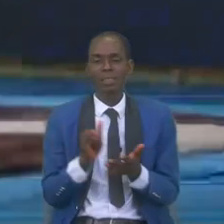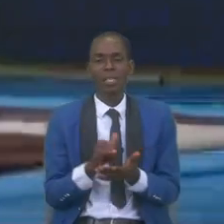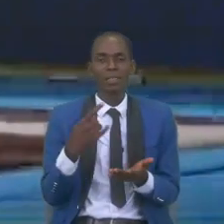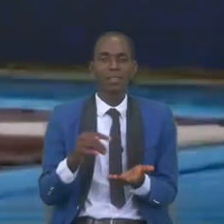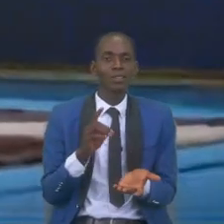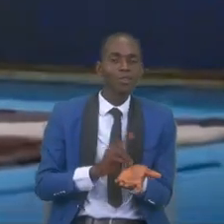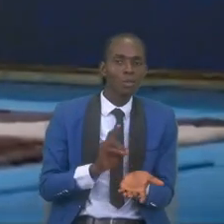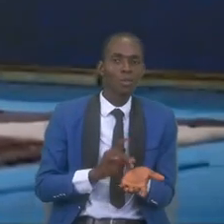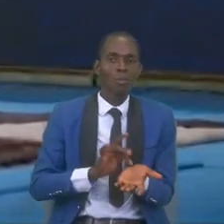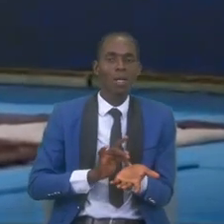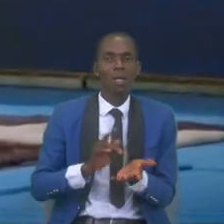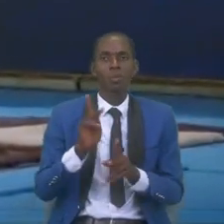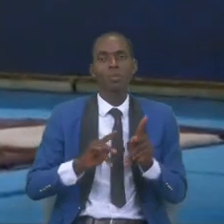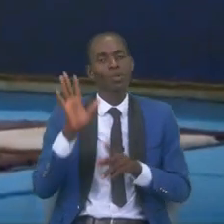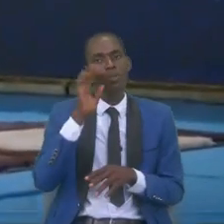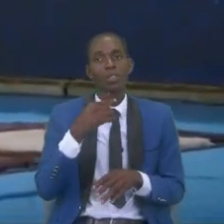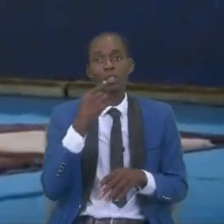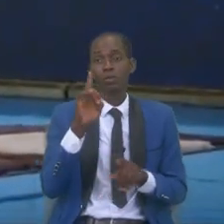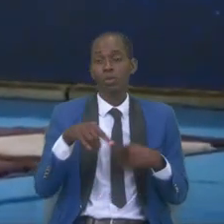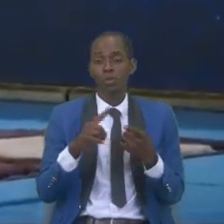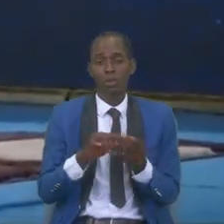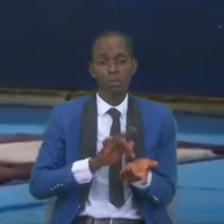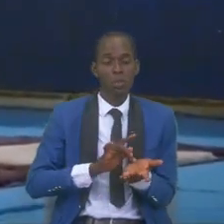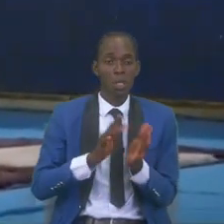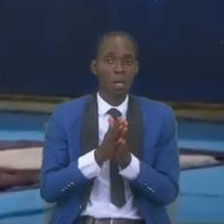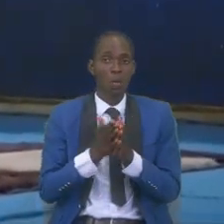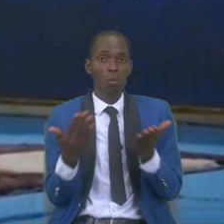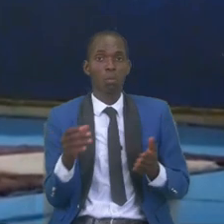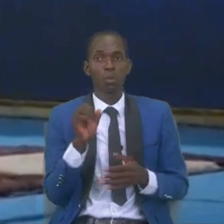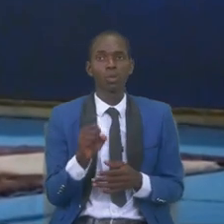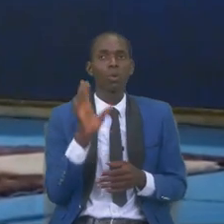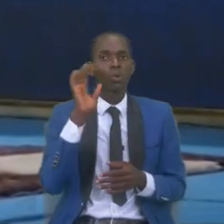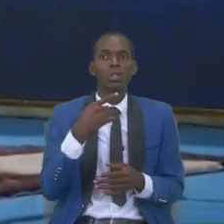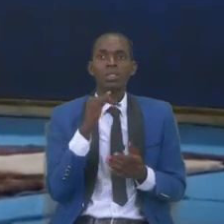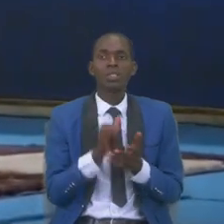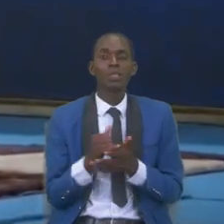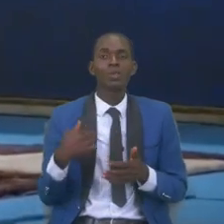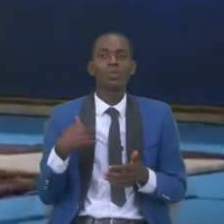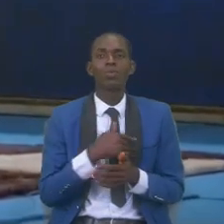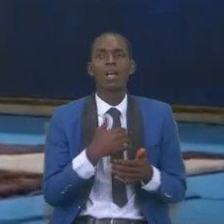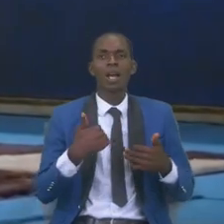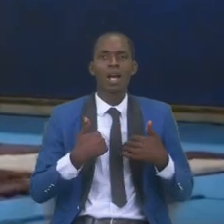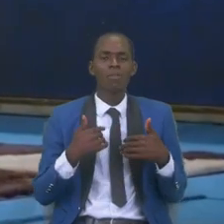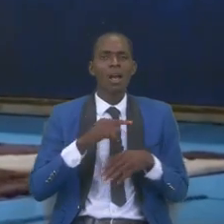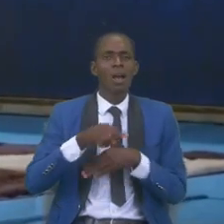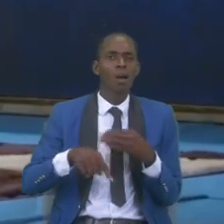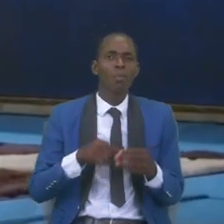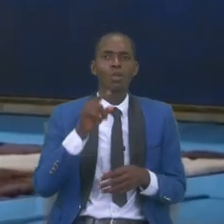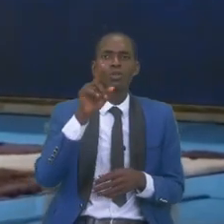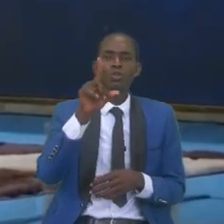into the medical encyclopedia, now they tell us that we have at least 20,000